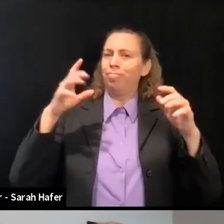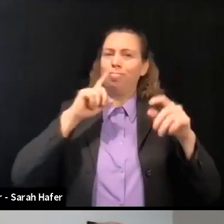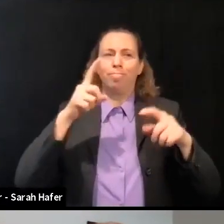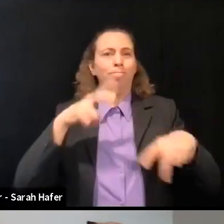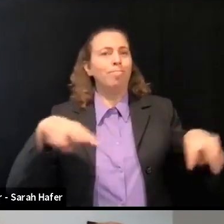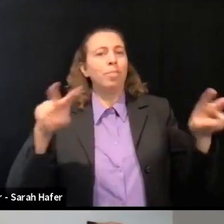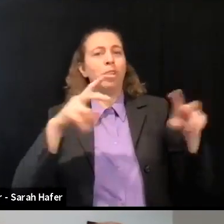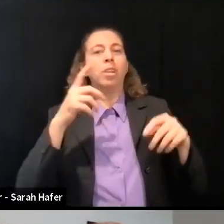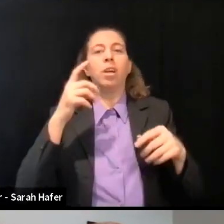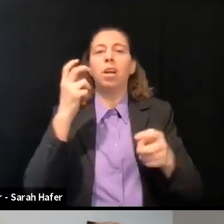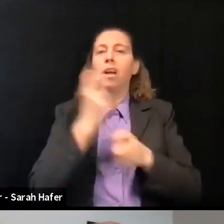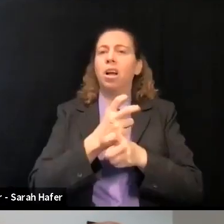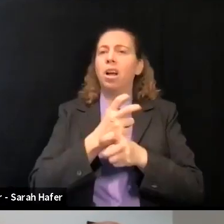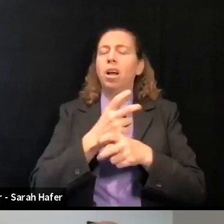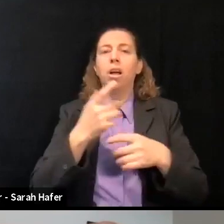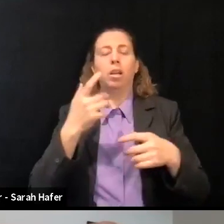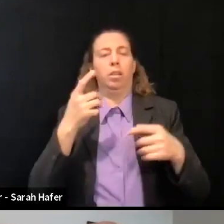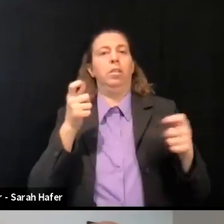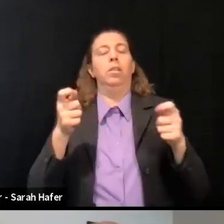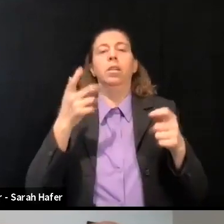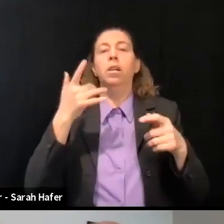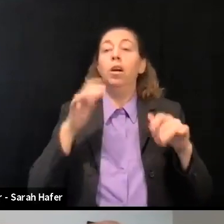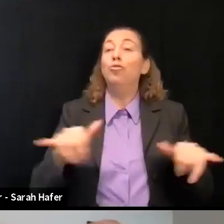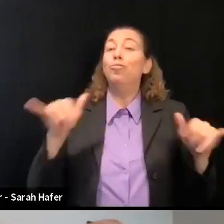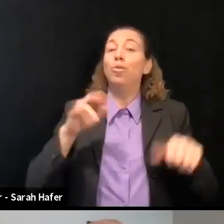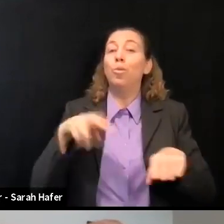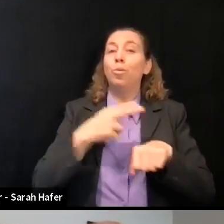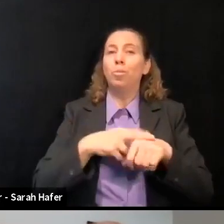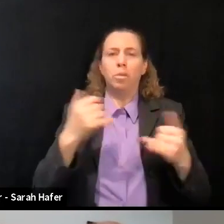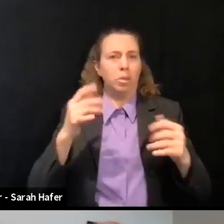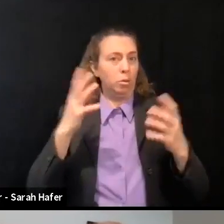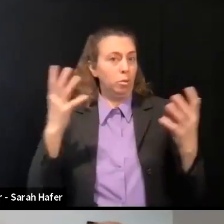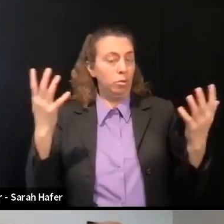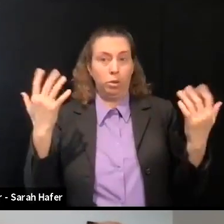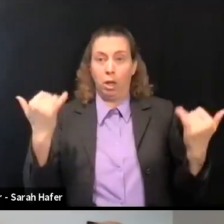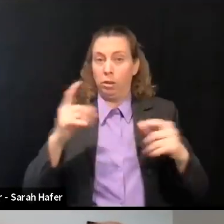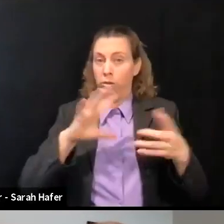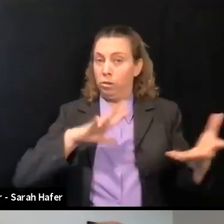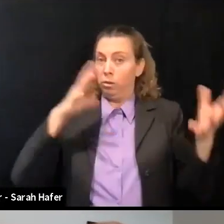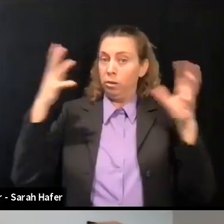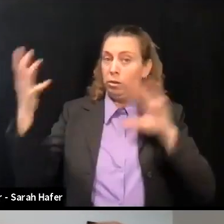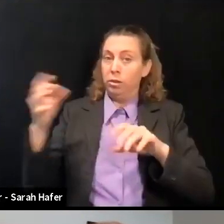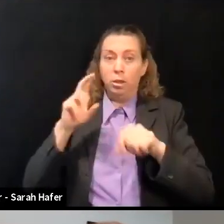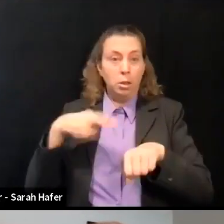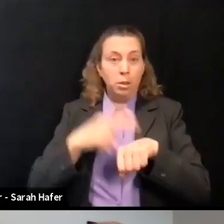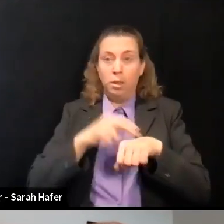Everyday problems are so much harder to deal with, and I am so exhausted. Any tips?"